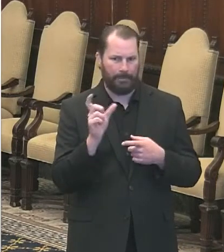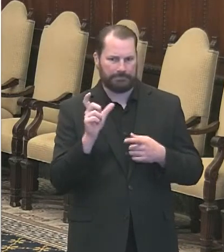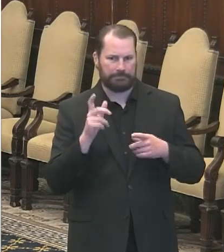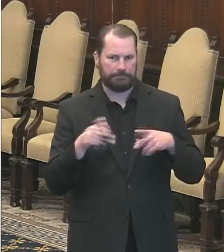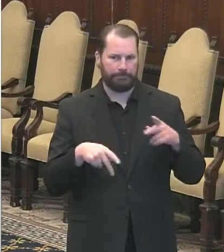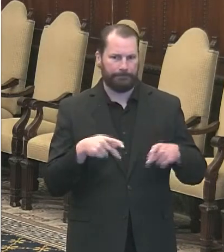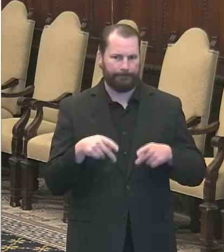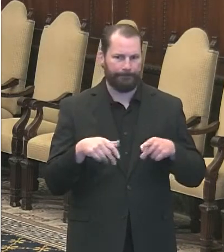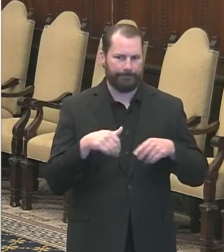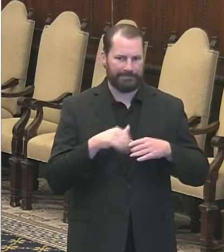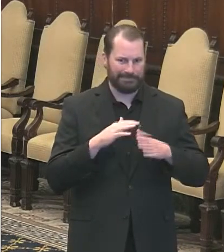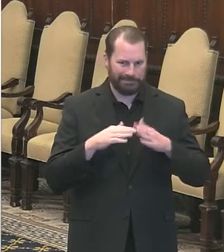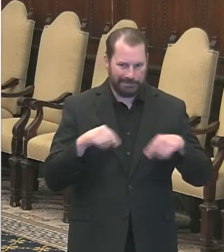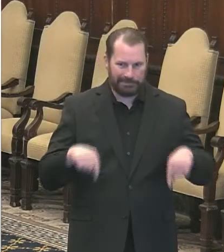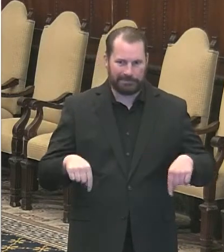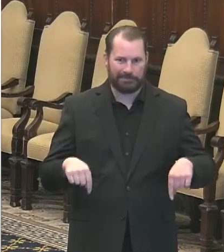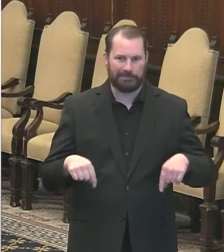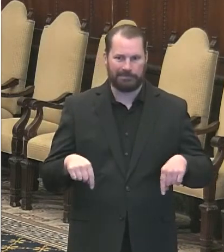you. Okay, thank you.